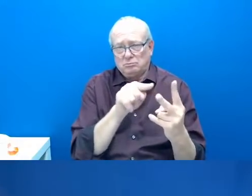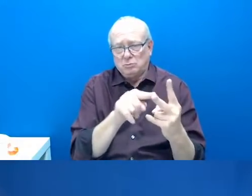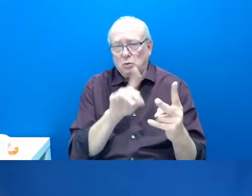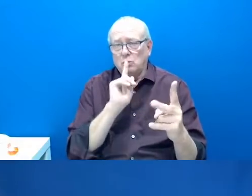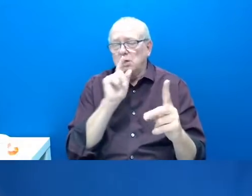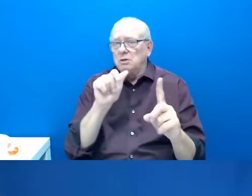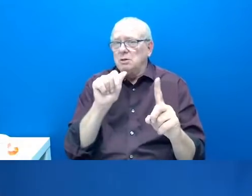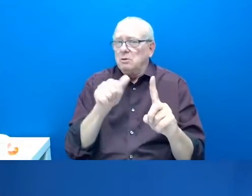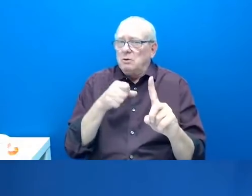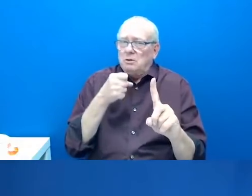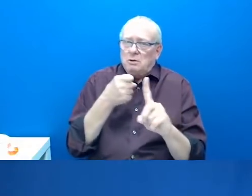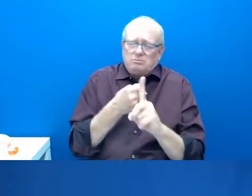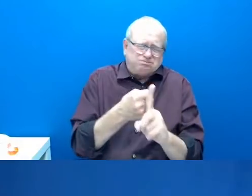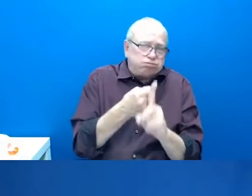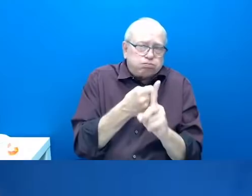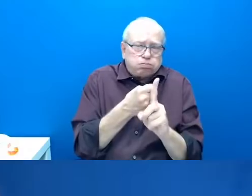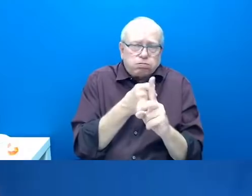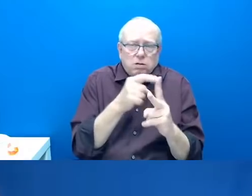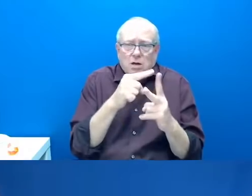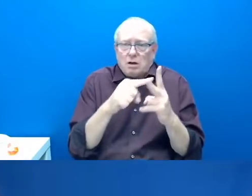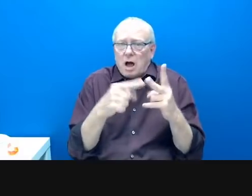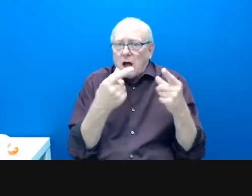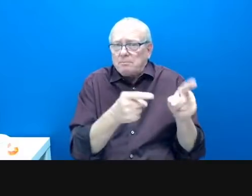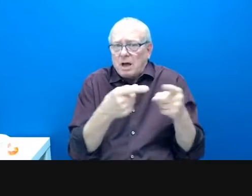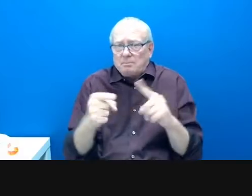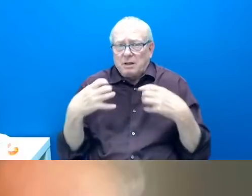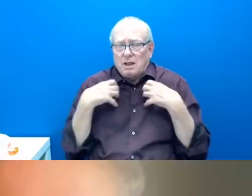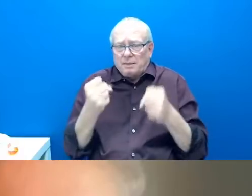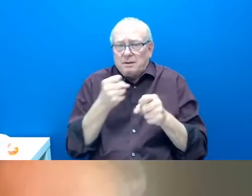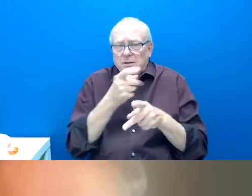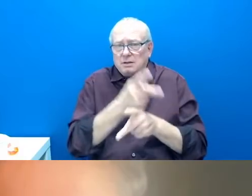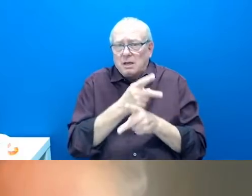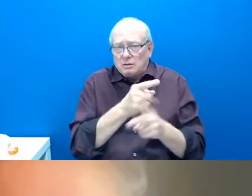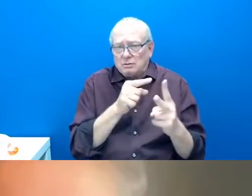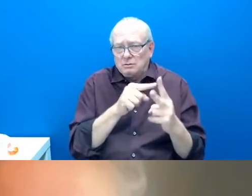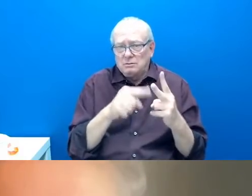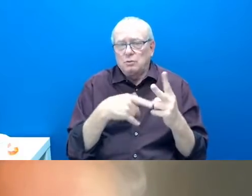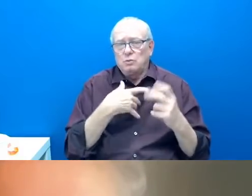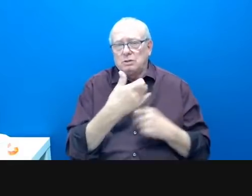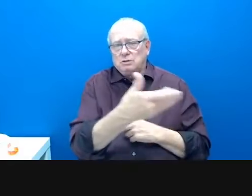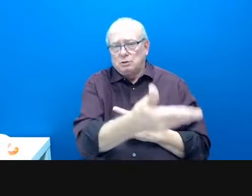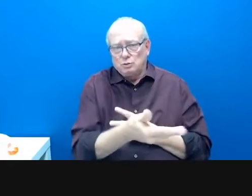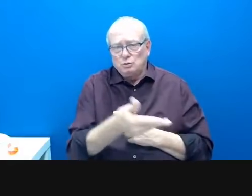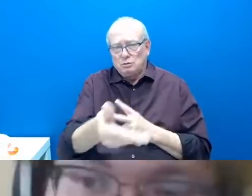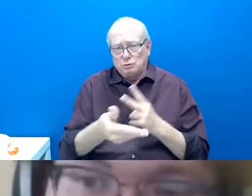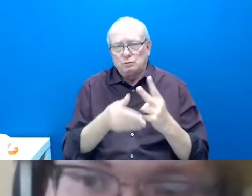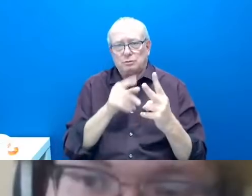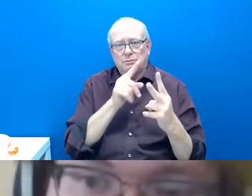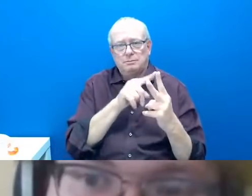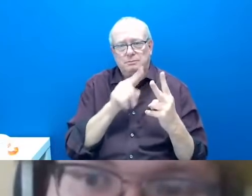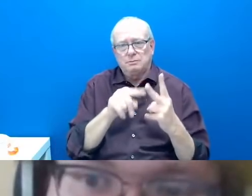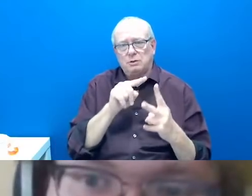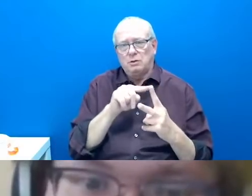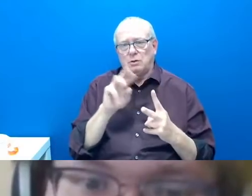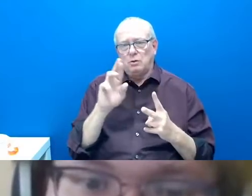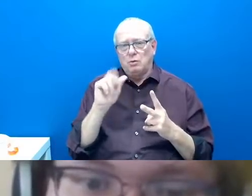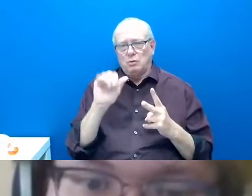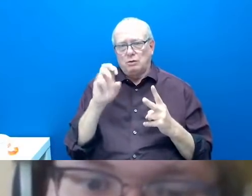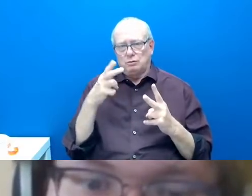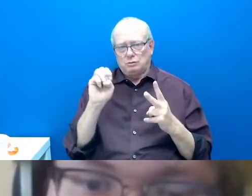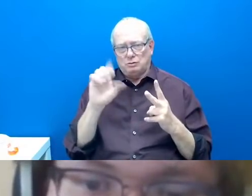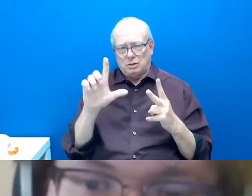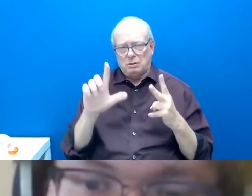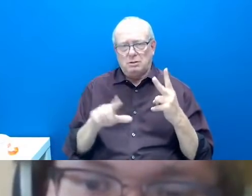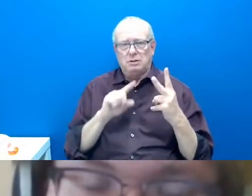dramatically affected by what is happening in our healthcare system. I would like to introduce you all to both